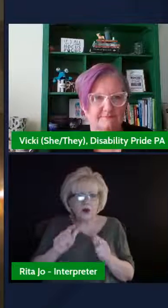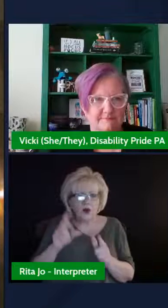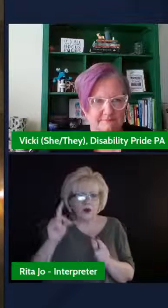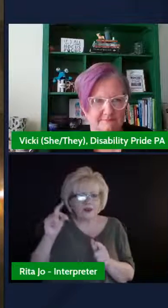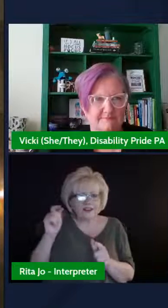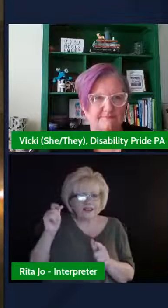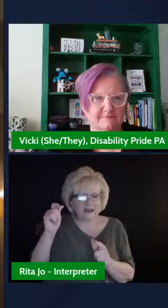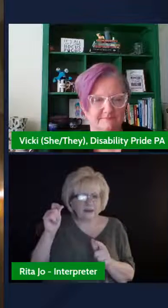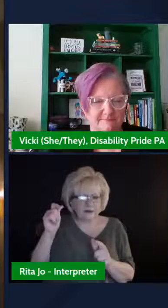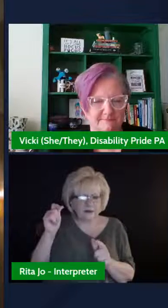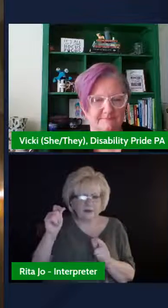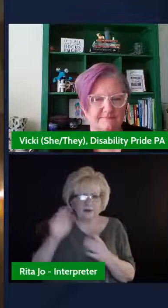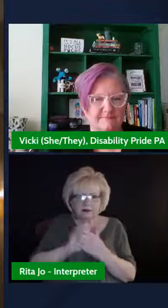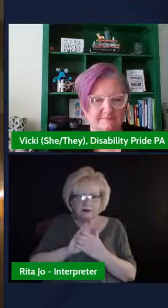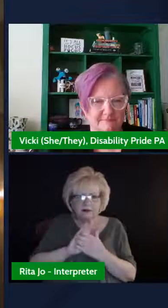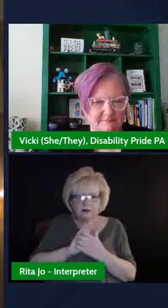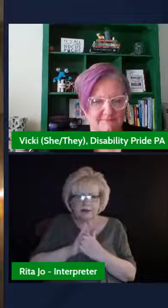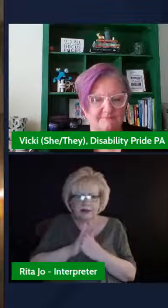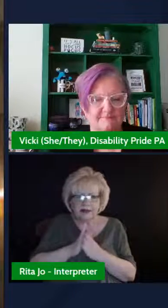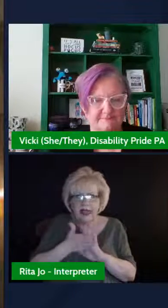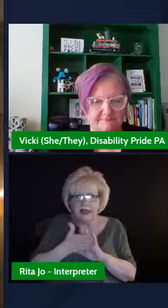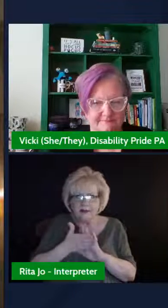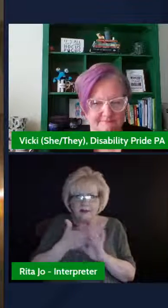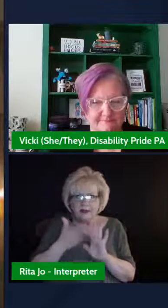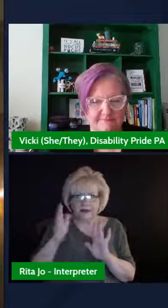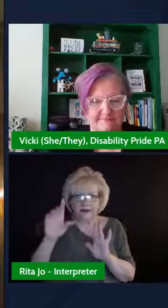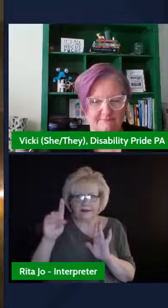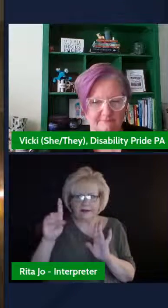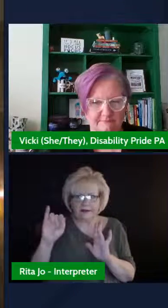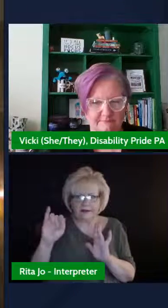disabled. We all of a sudden had digital events,